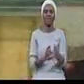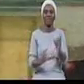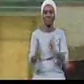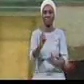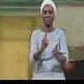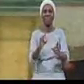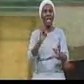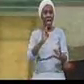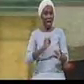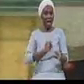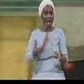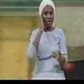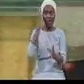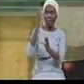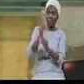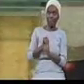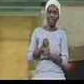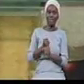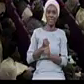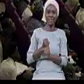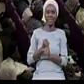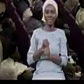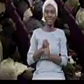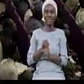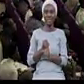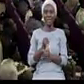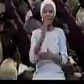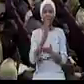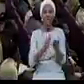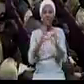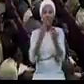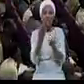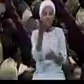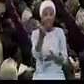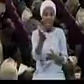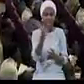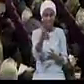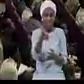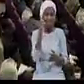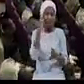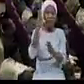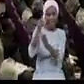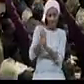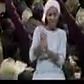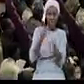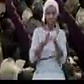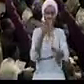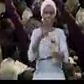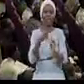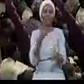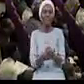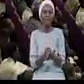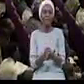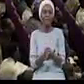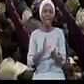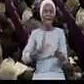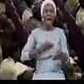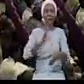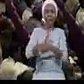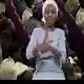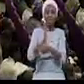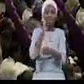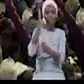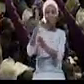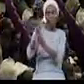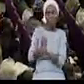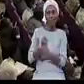possess. Some families there you will possess. Our church will possess